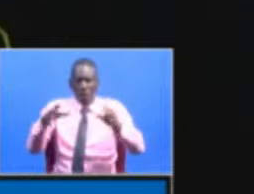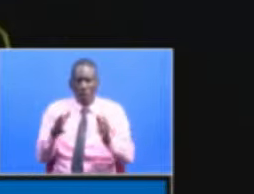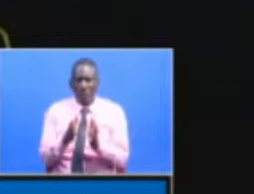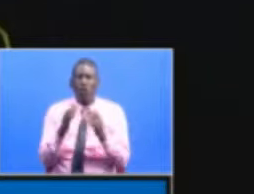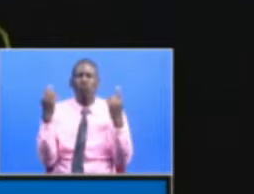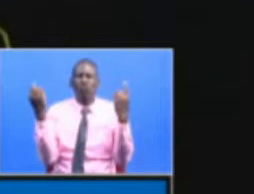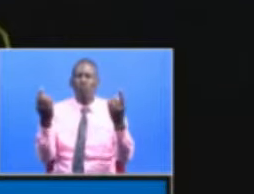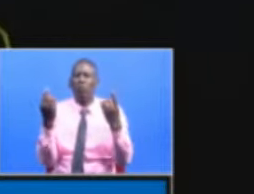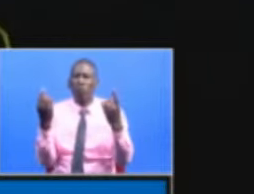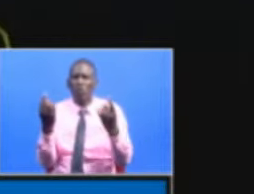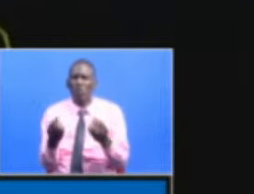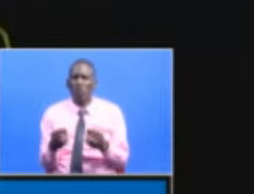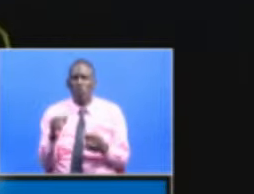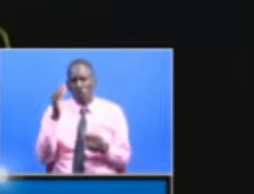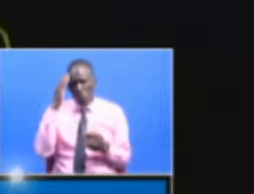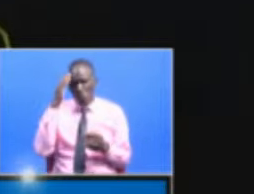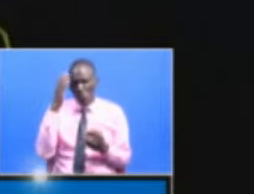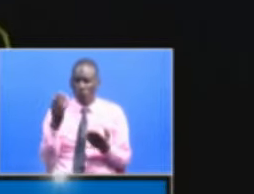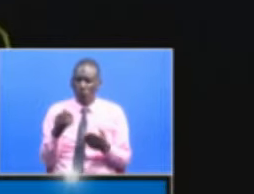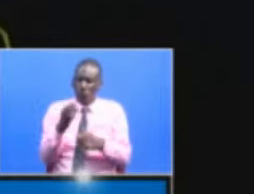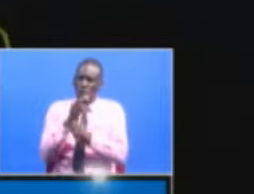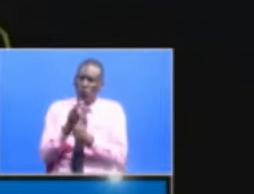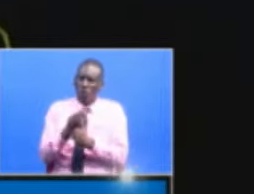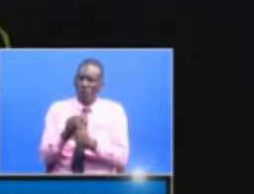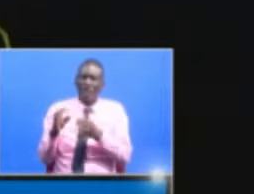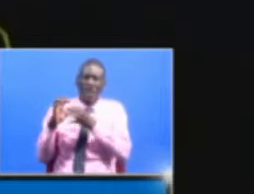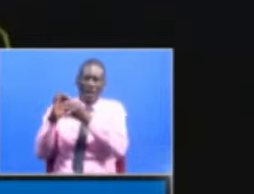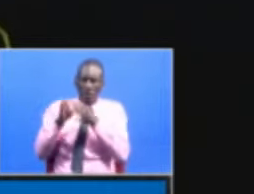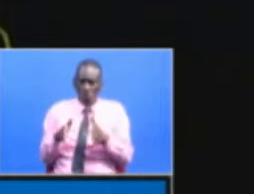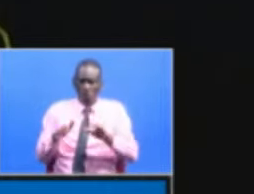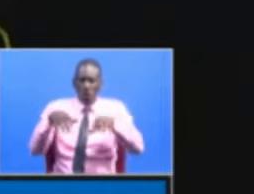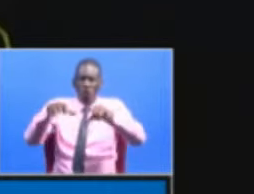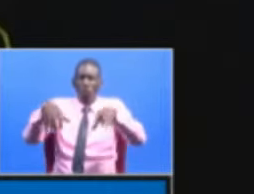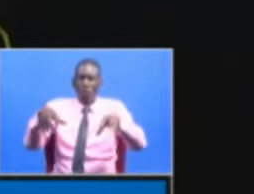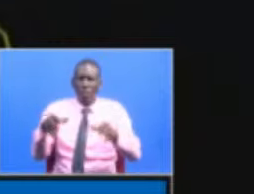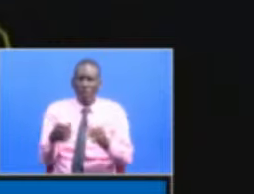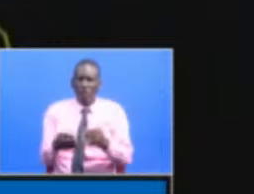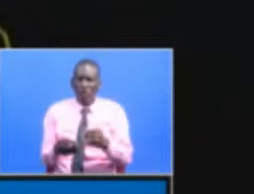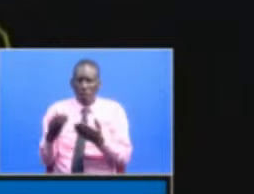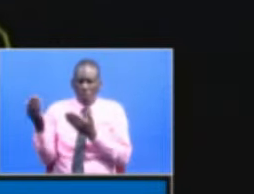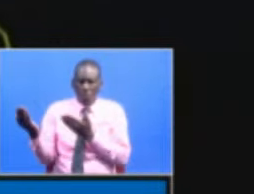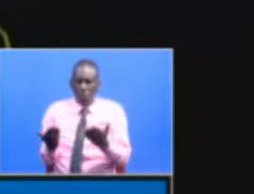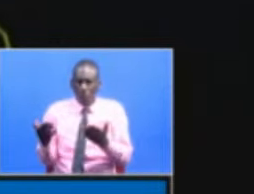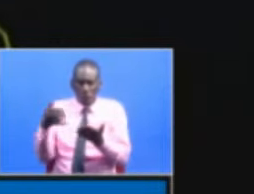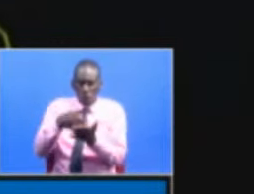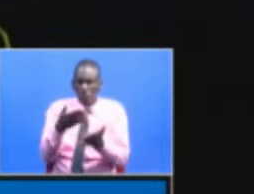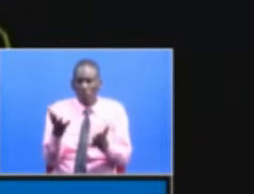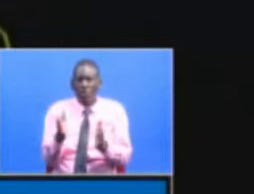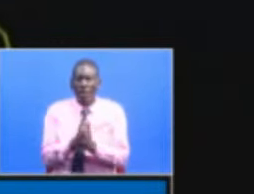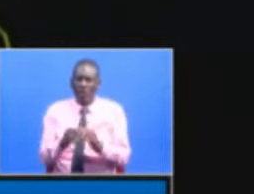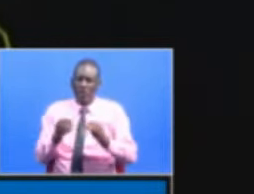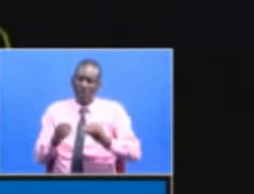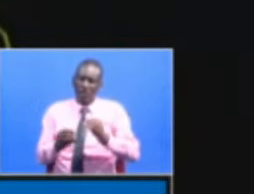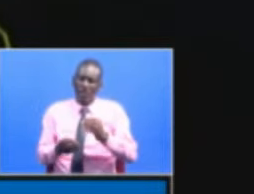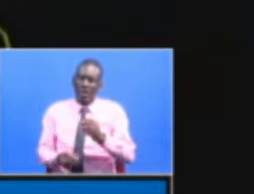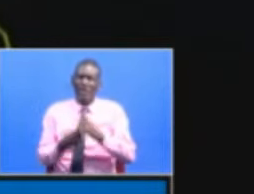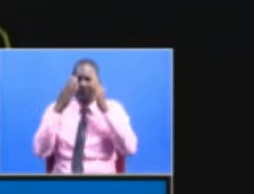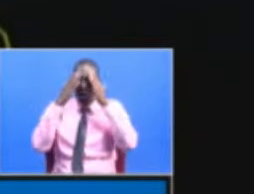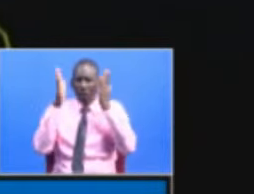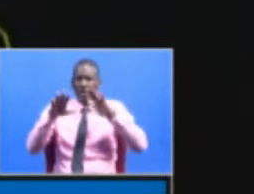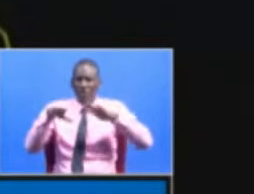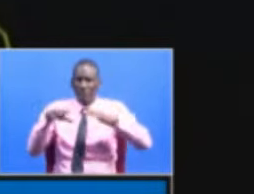that were, you know, just using the traditional methods of farming. Brought them on board, educated them, the importance of reseeding